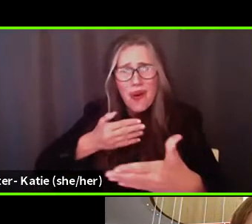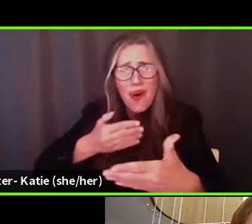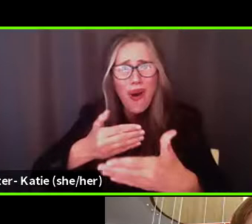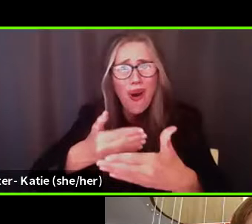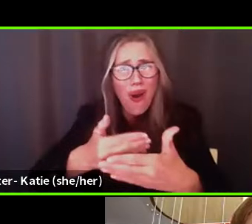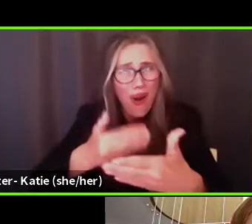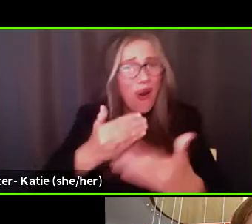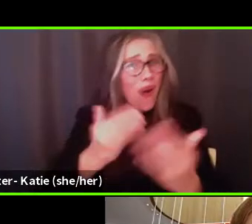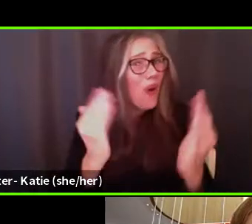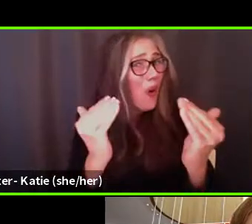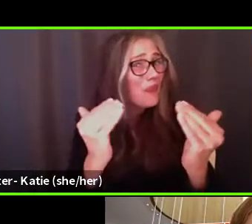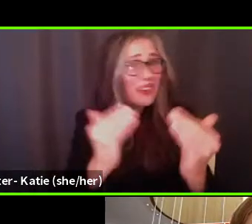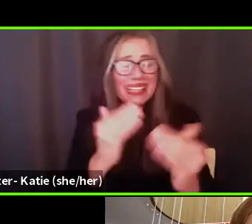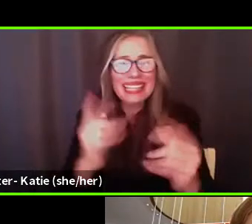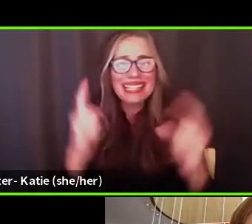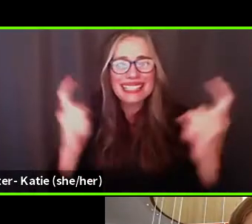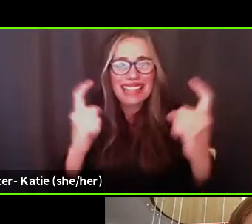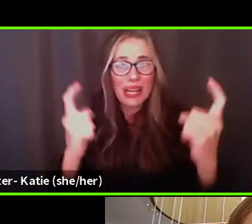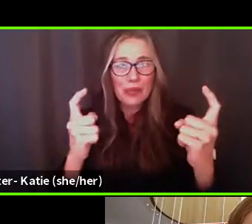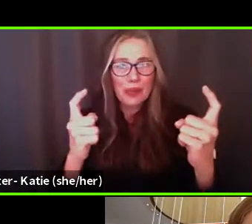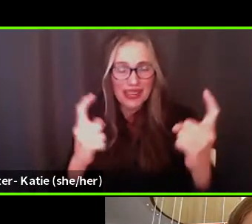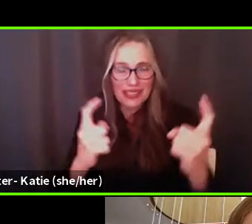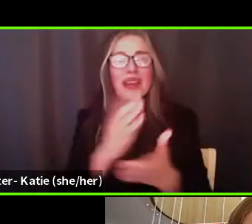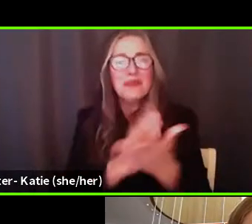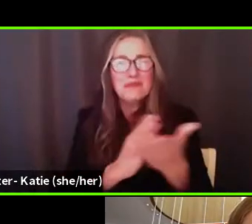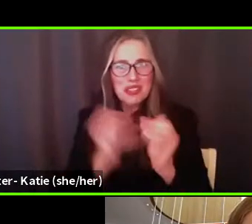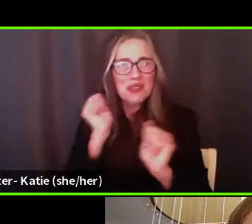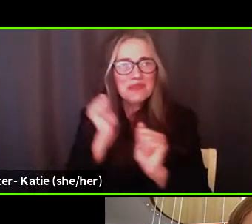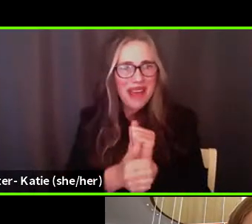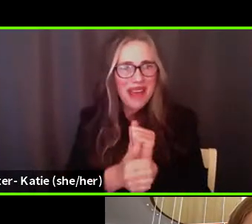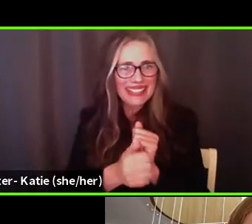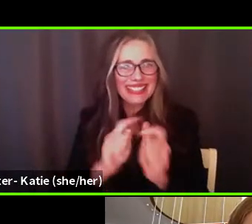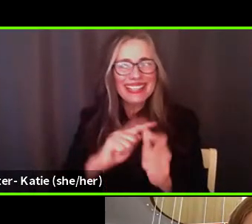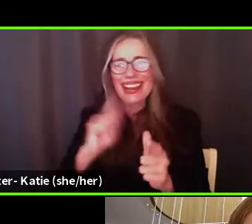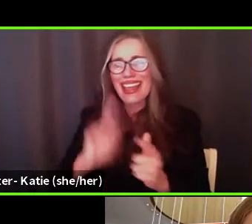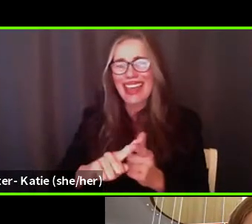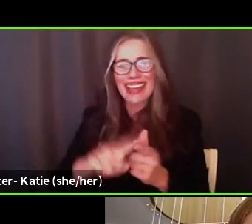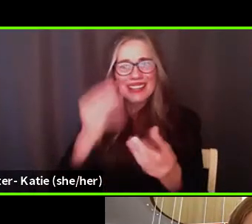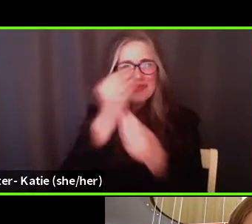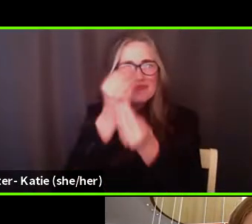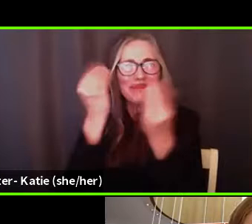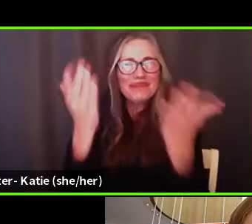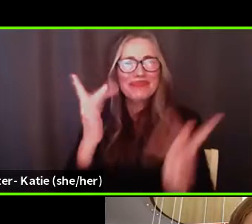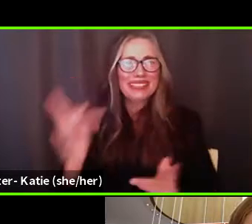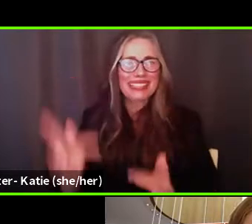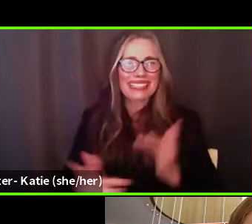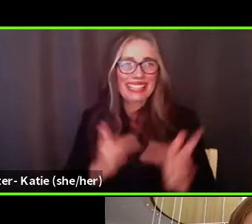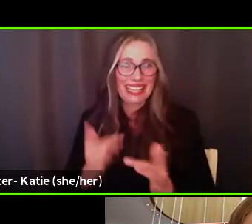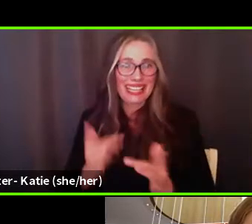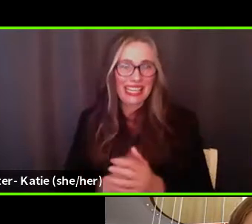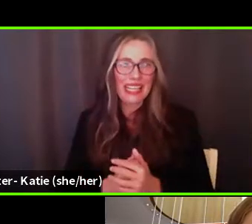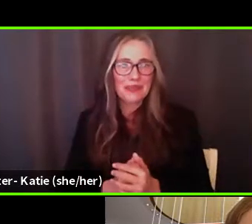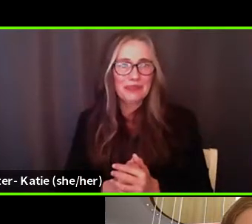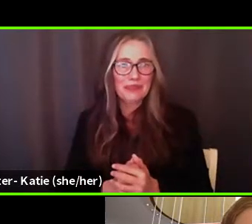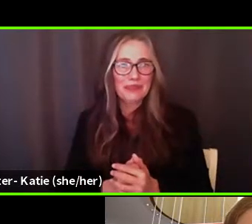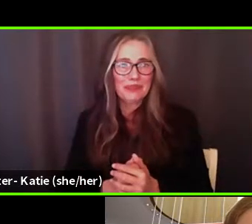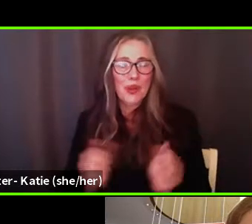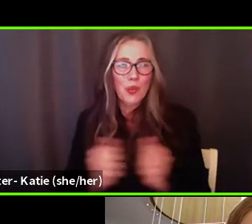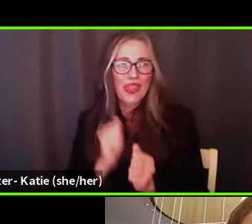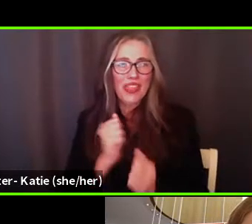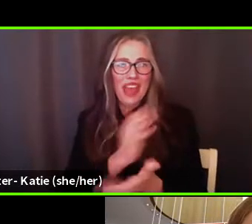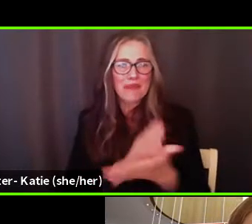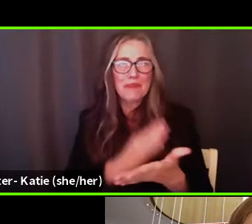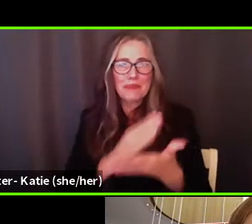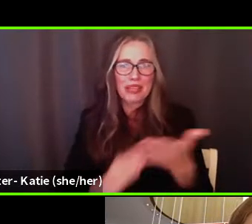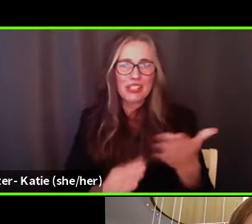to finally celebrate and share really exciting news with everybody on where we are at with um with our budget requests